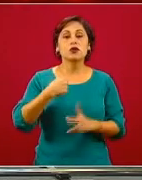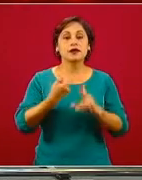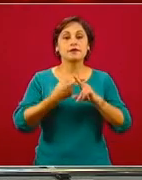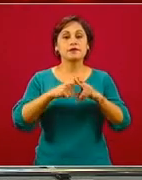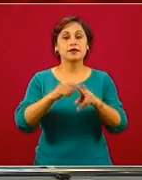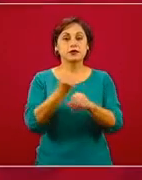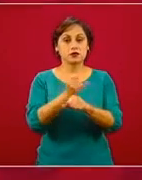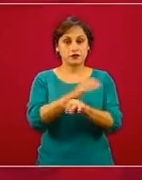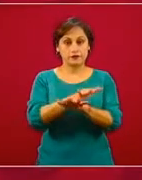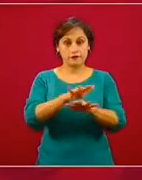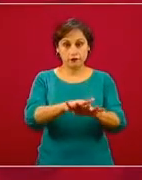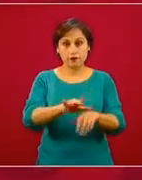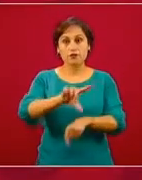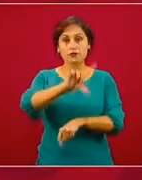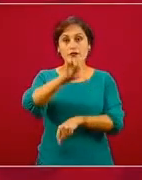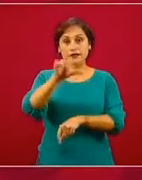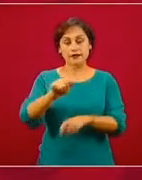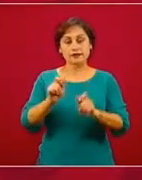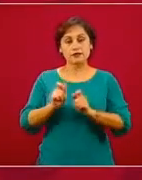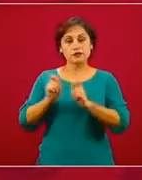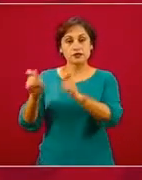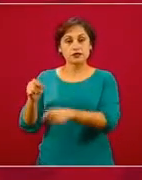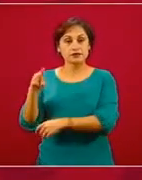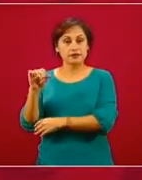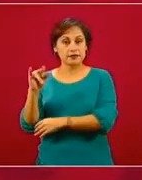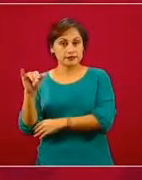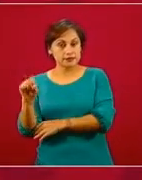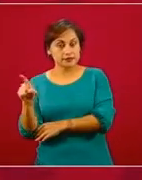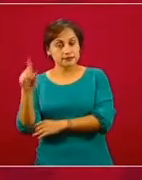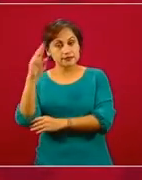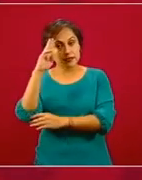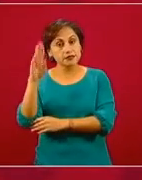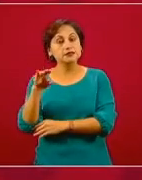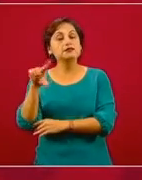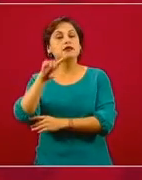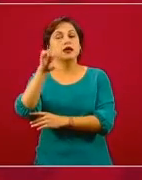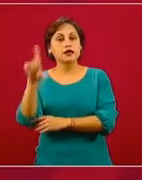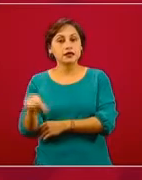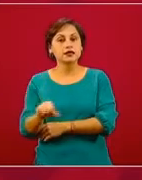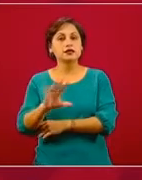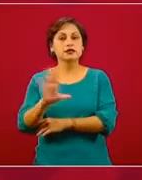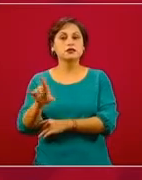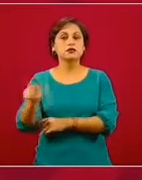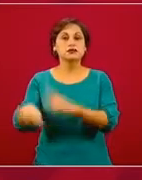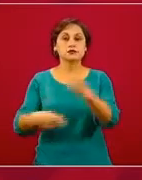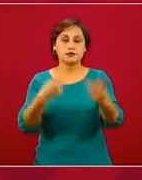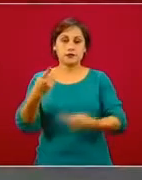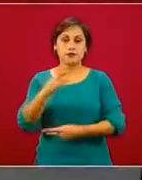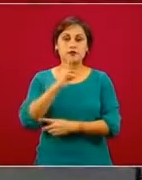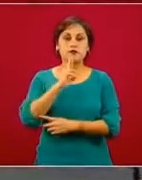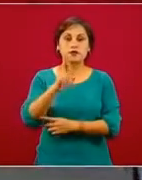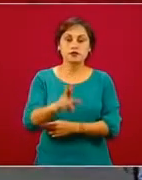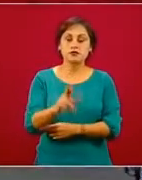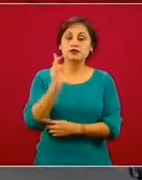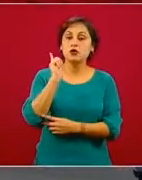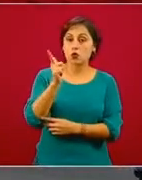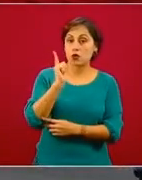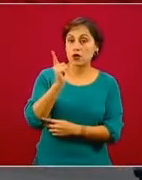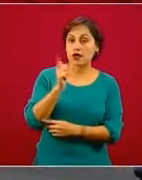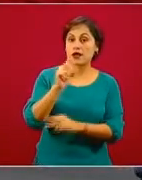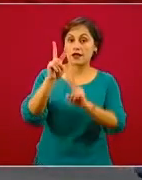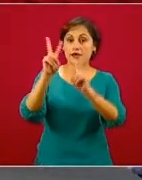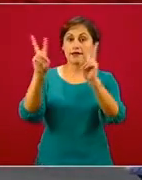So first I will start with the technical report, and then I will pass the floor to Ms. Macis, and then of course we'll have the